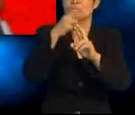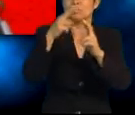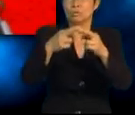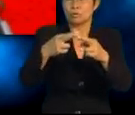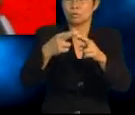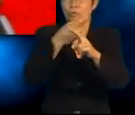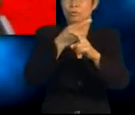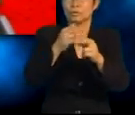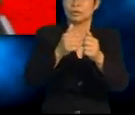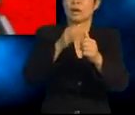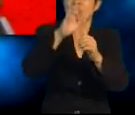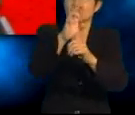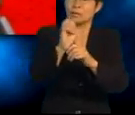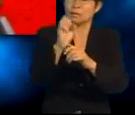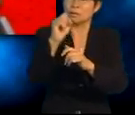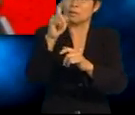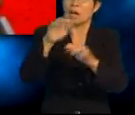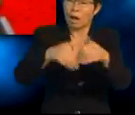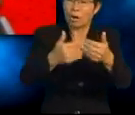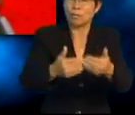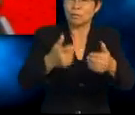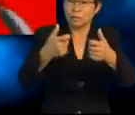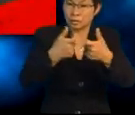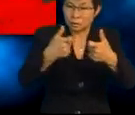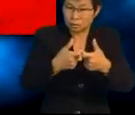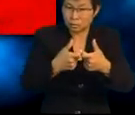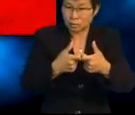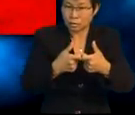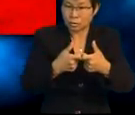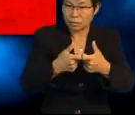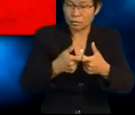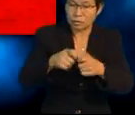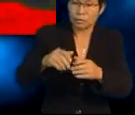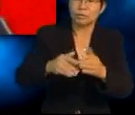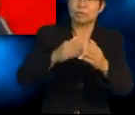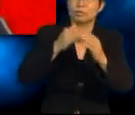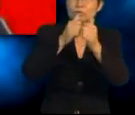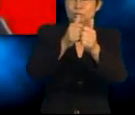how much an electrical component restricts the flow of current.